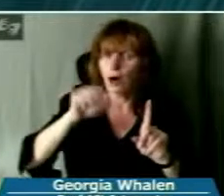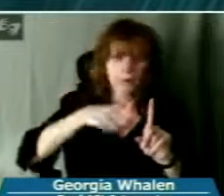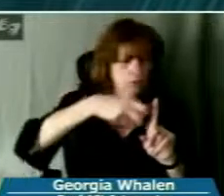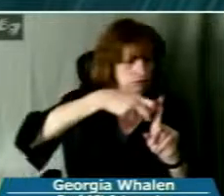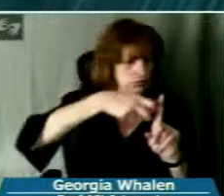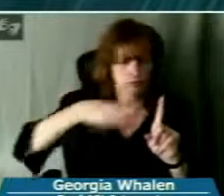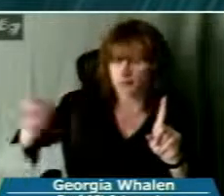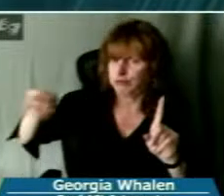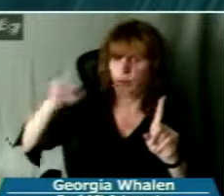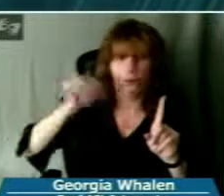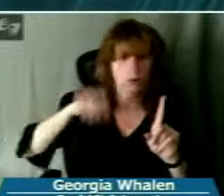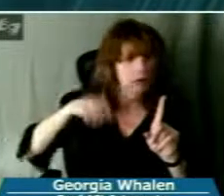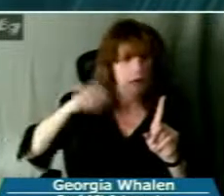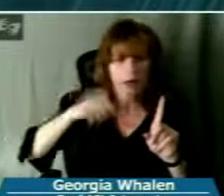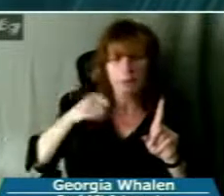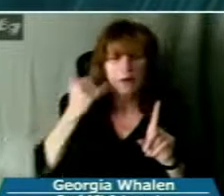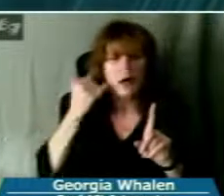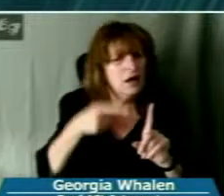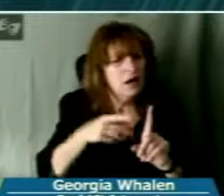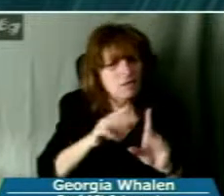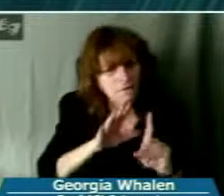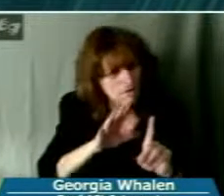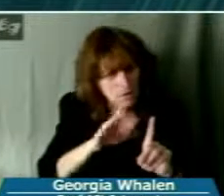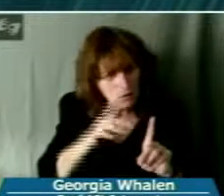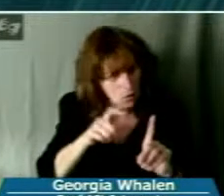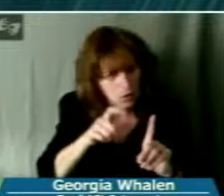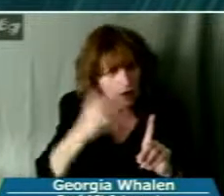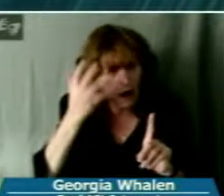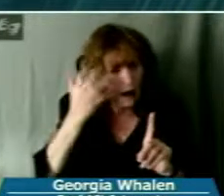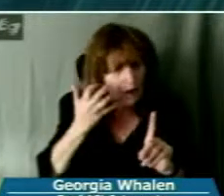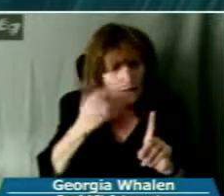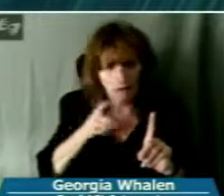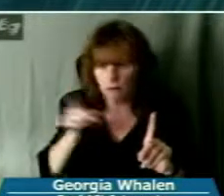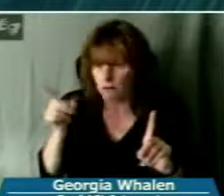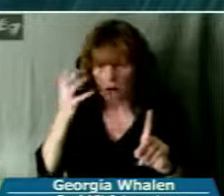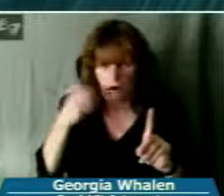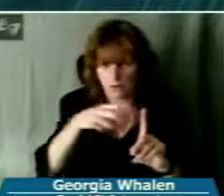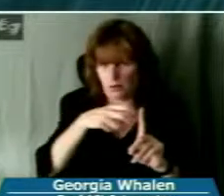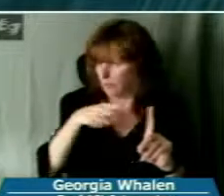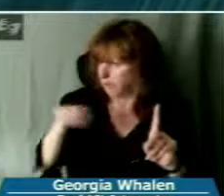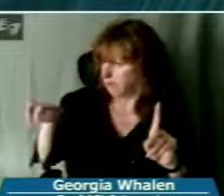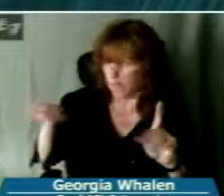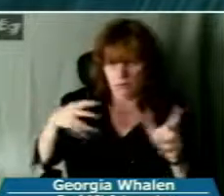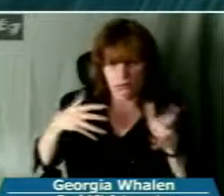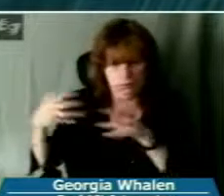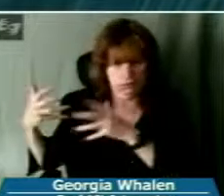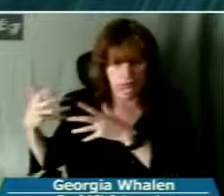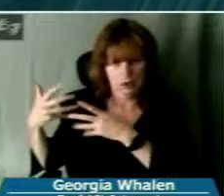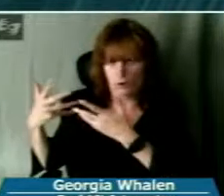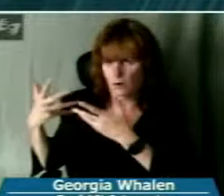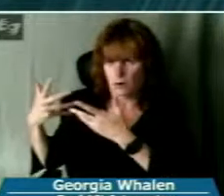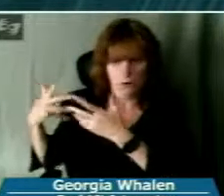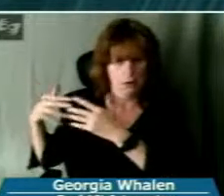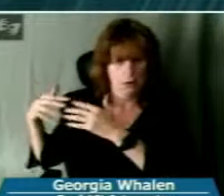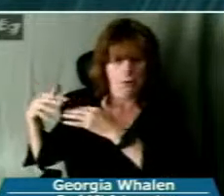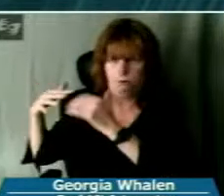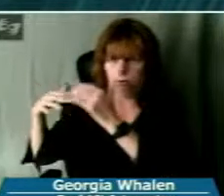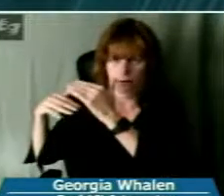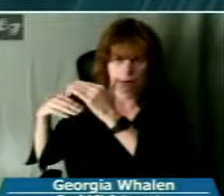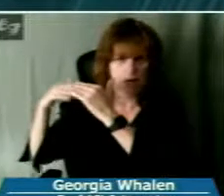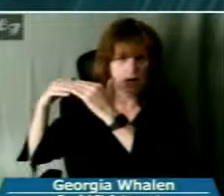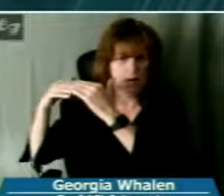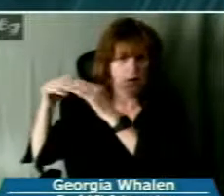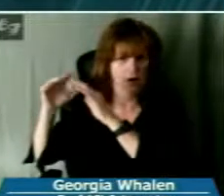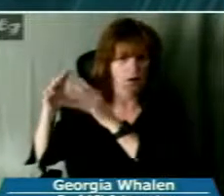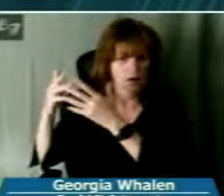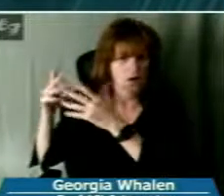But we'd rather not use those resources up on people who don't need acute care. And so if we could find some alternative spots to